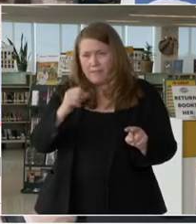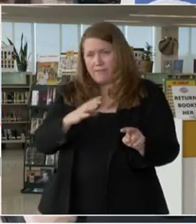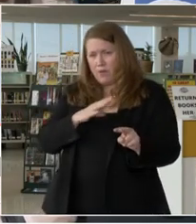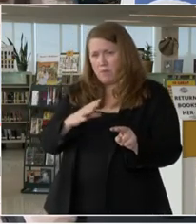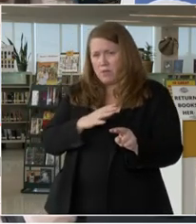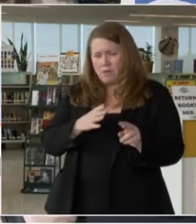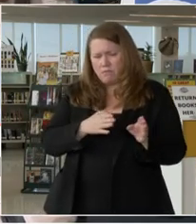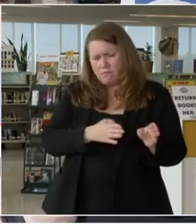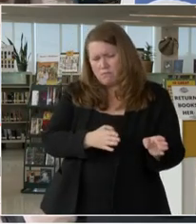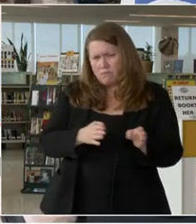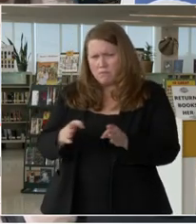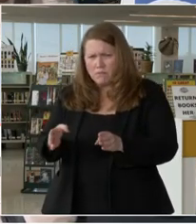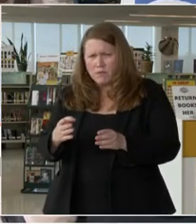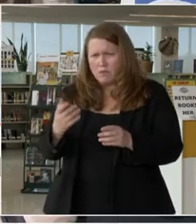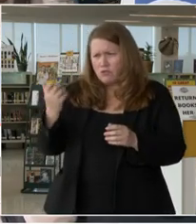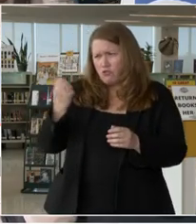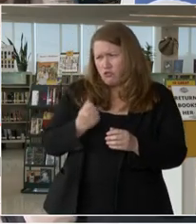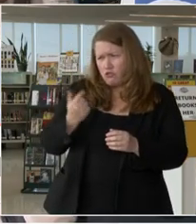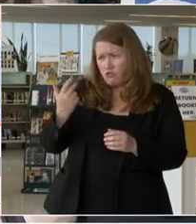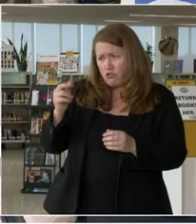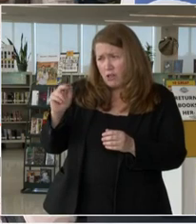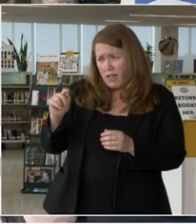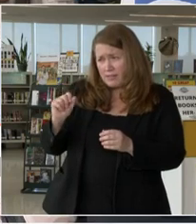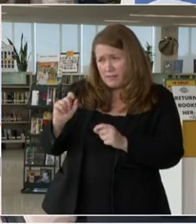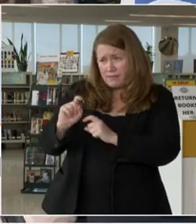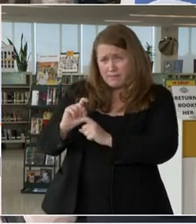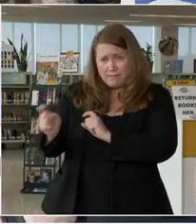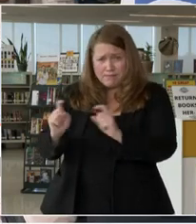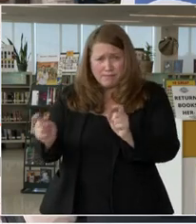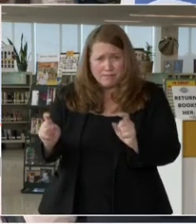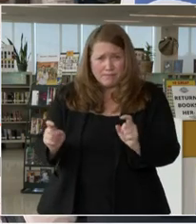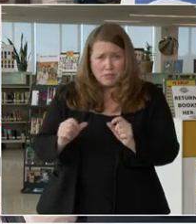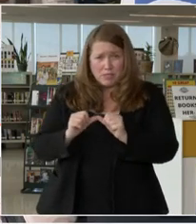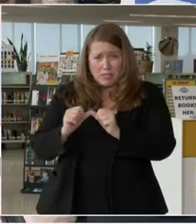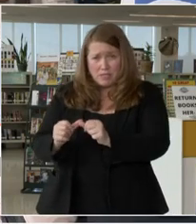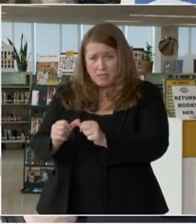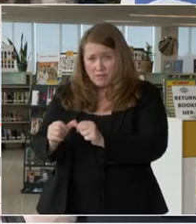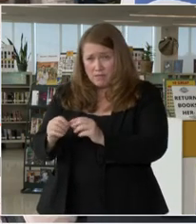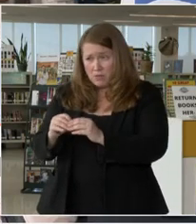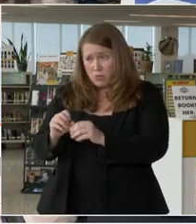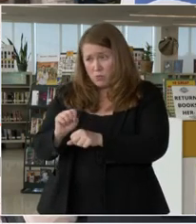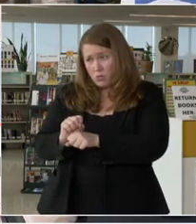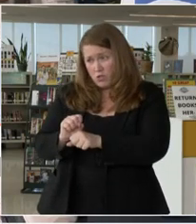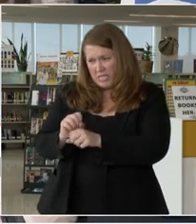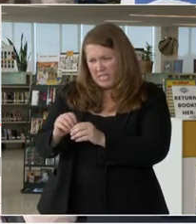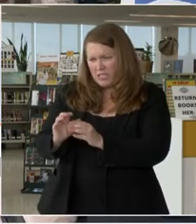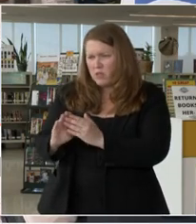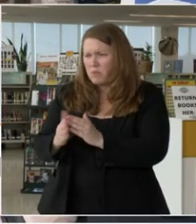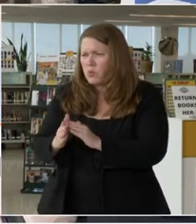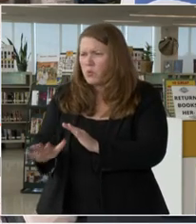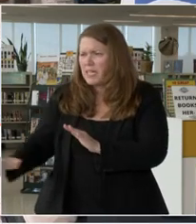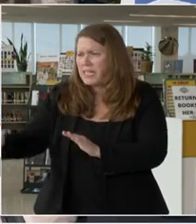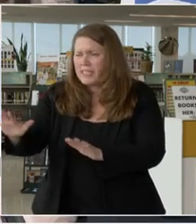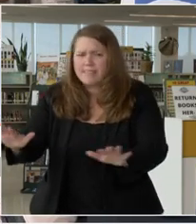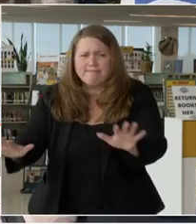many grants to them to also continue doing work in the community.